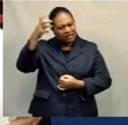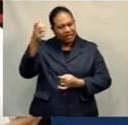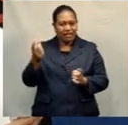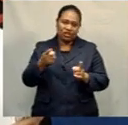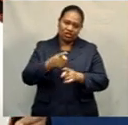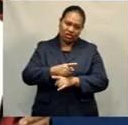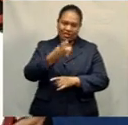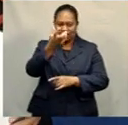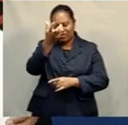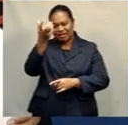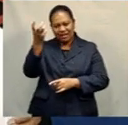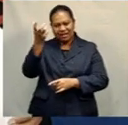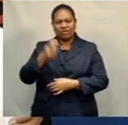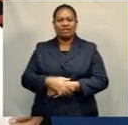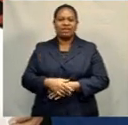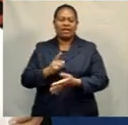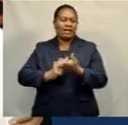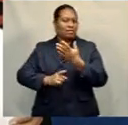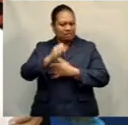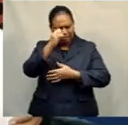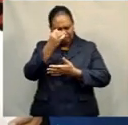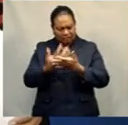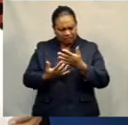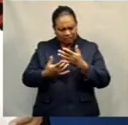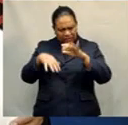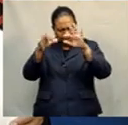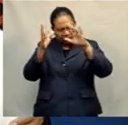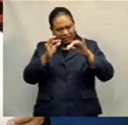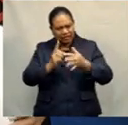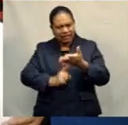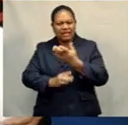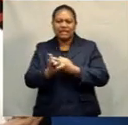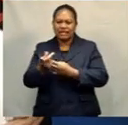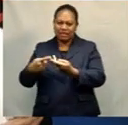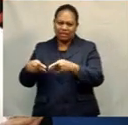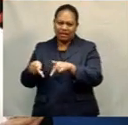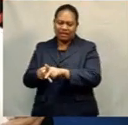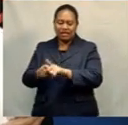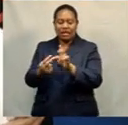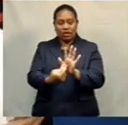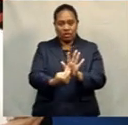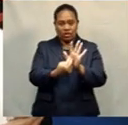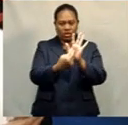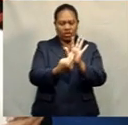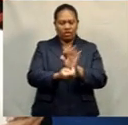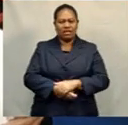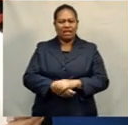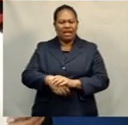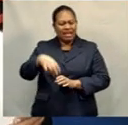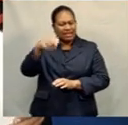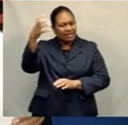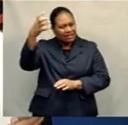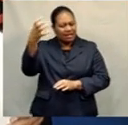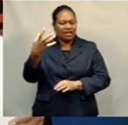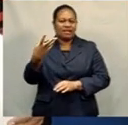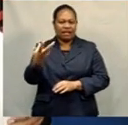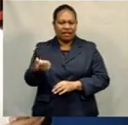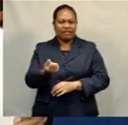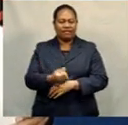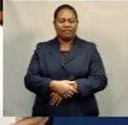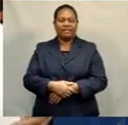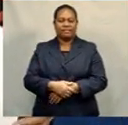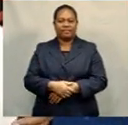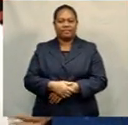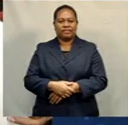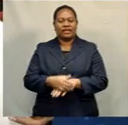turning cloudy. Light showers were experienced over certain areas. Moving to the north, partly sunny and pleasant conditions.